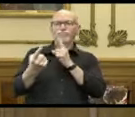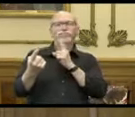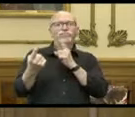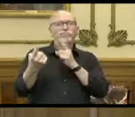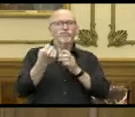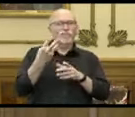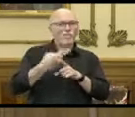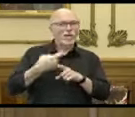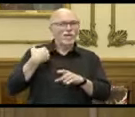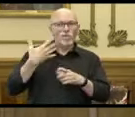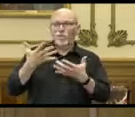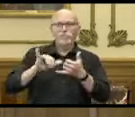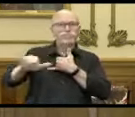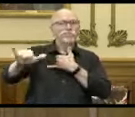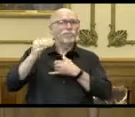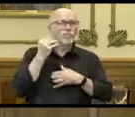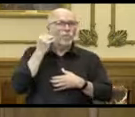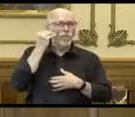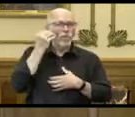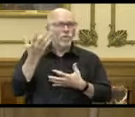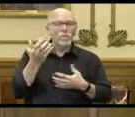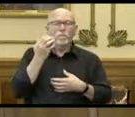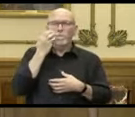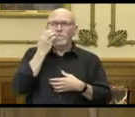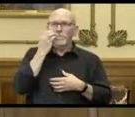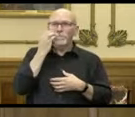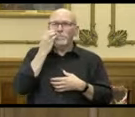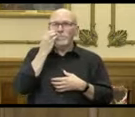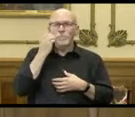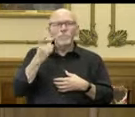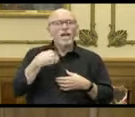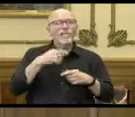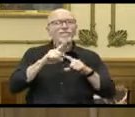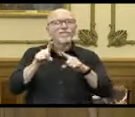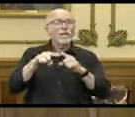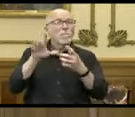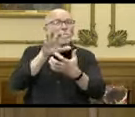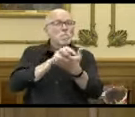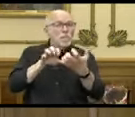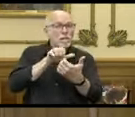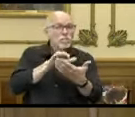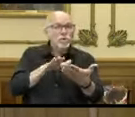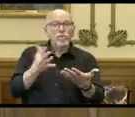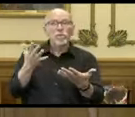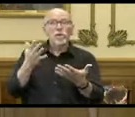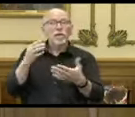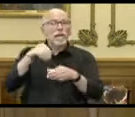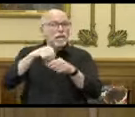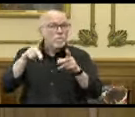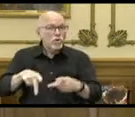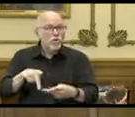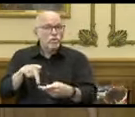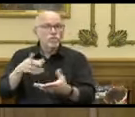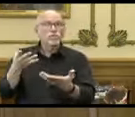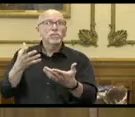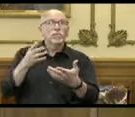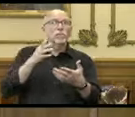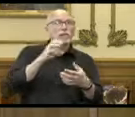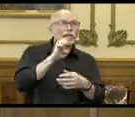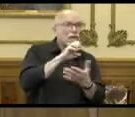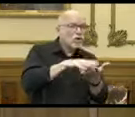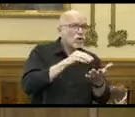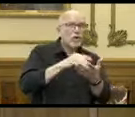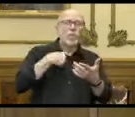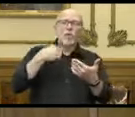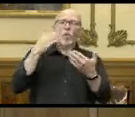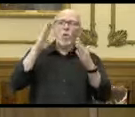just months ago. There are hybrid approaches and face-to-face approaches, and we hope